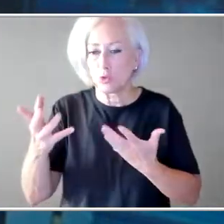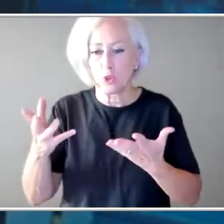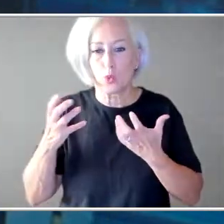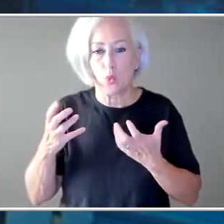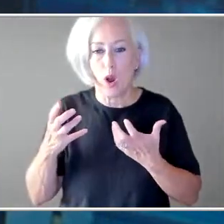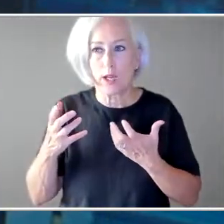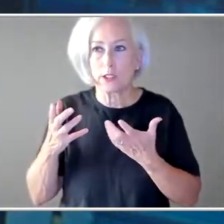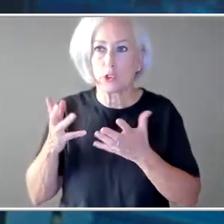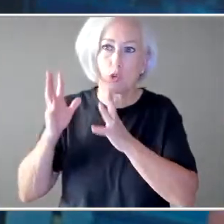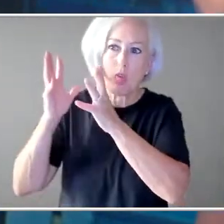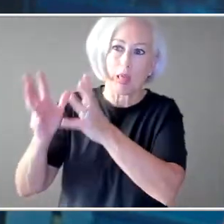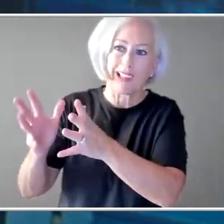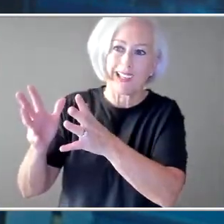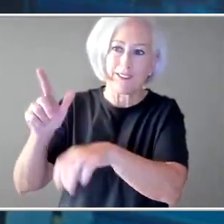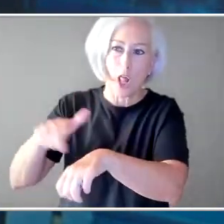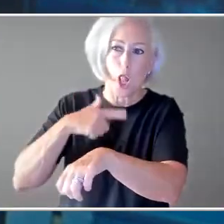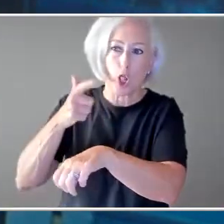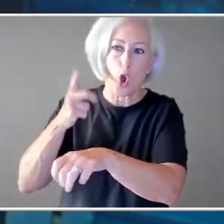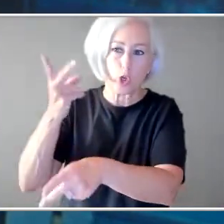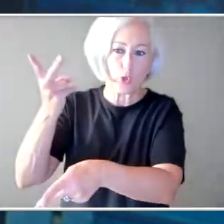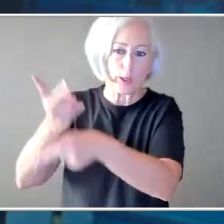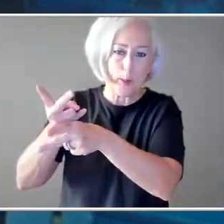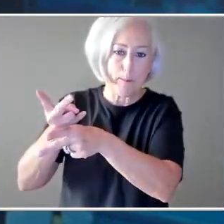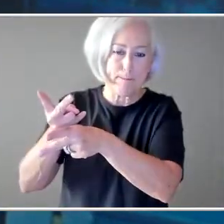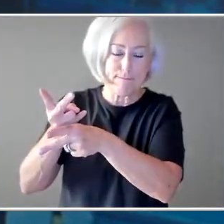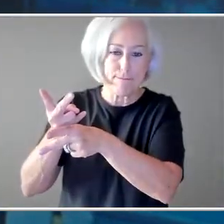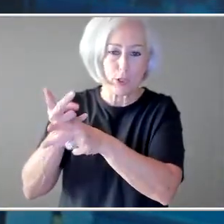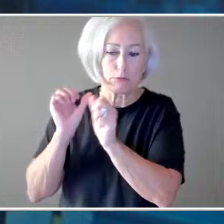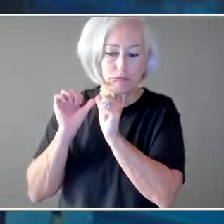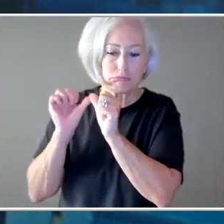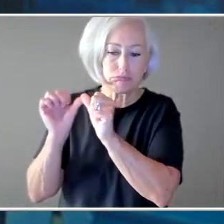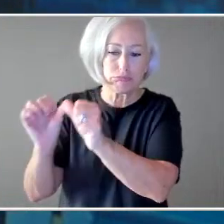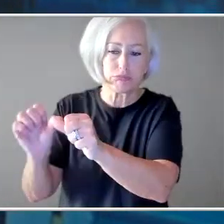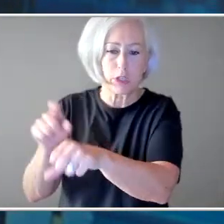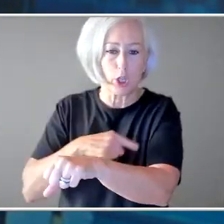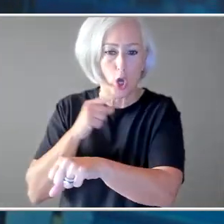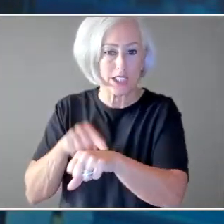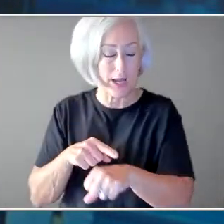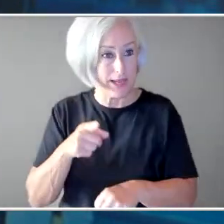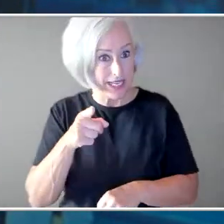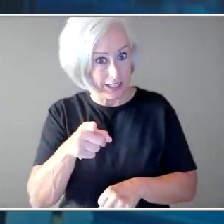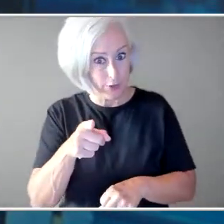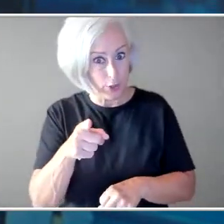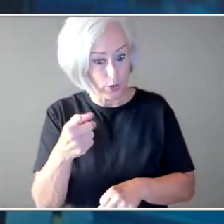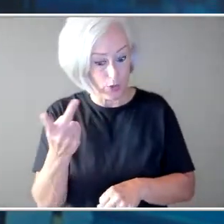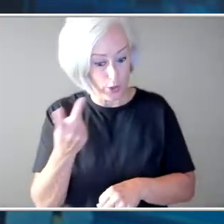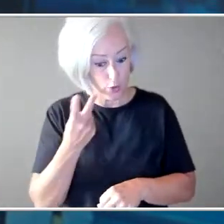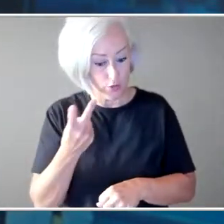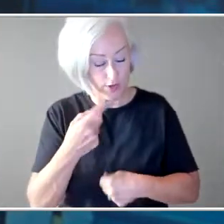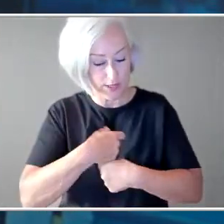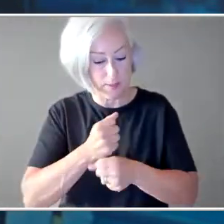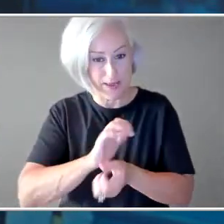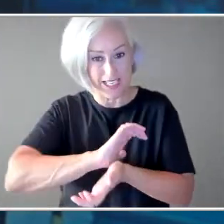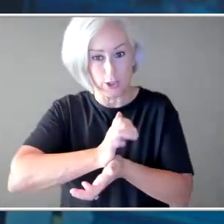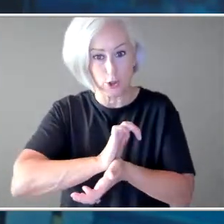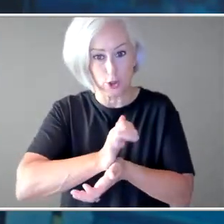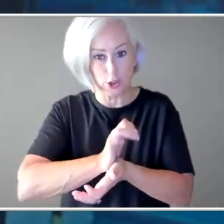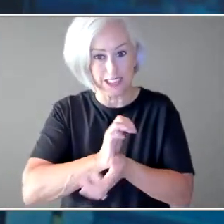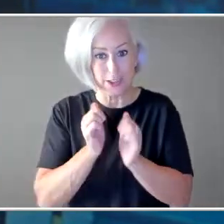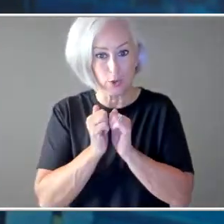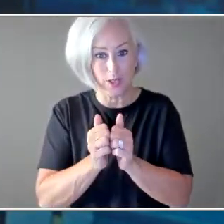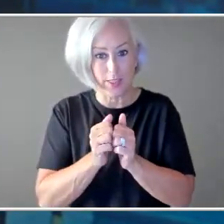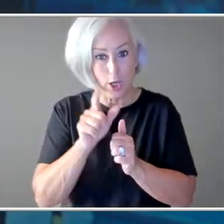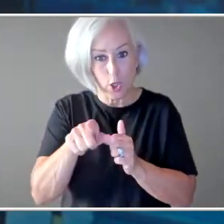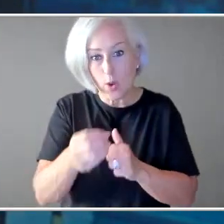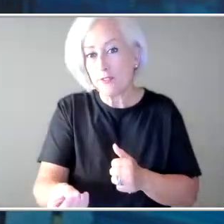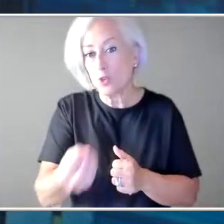They're really in there to preserve it so it will last a really long time. Because if you and I made cheese together, you know, that you would have to eat it or